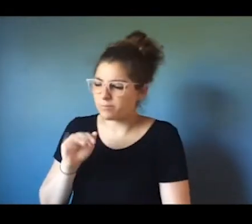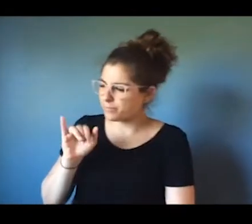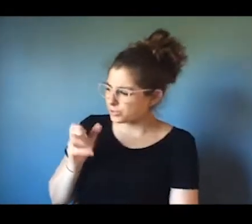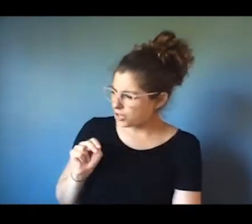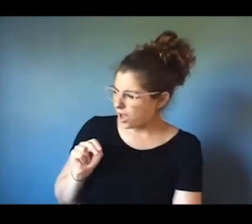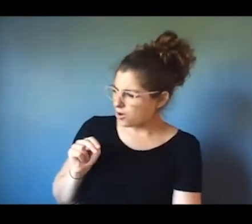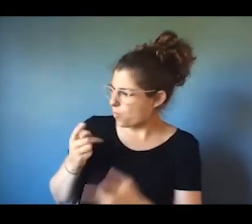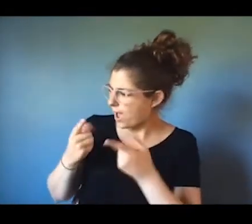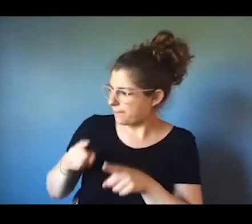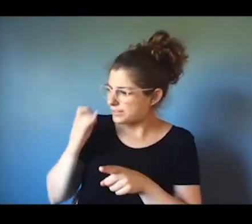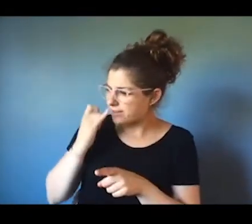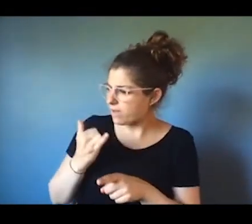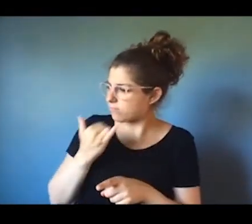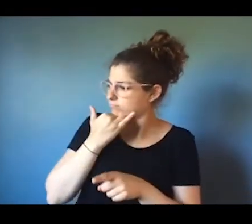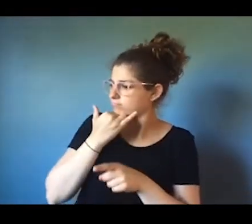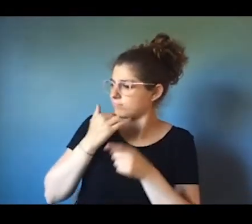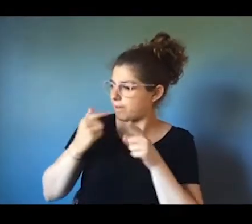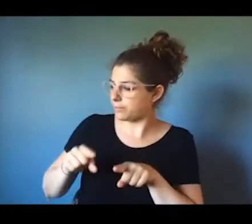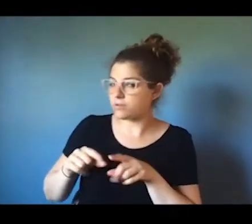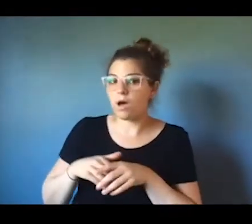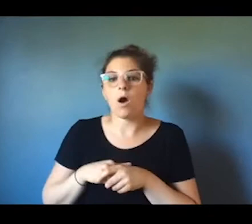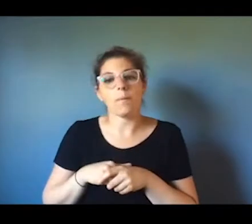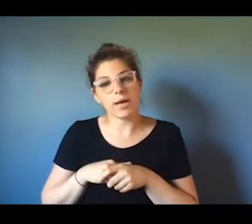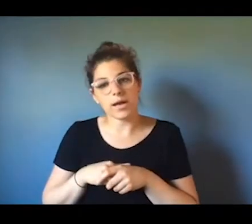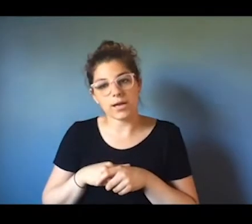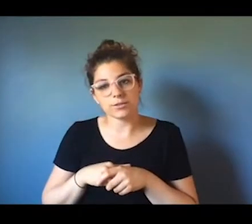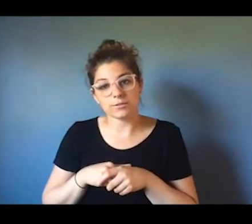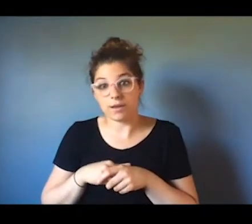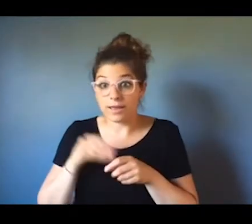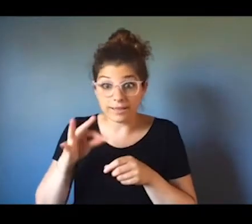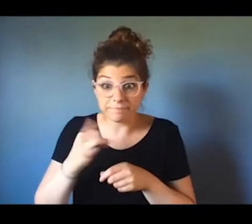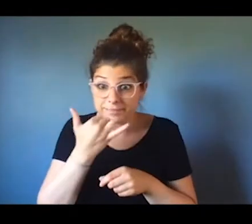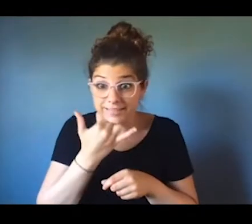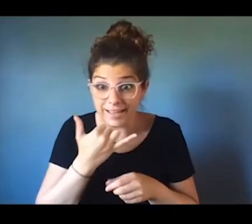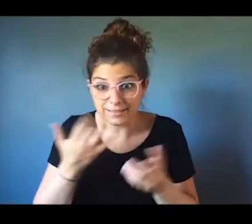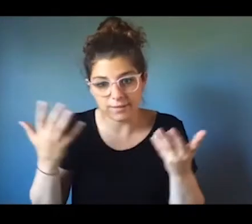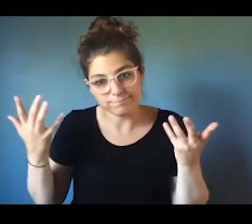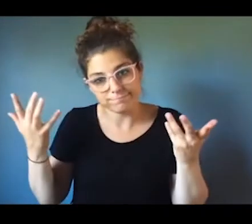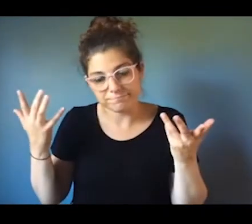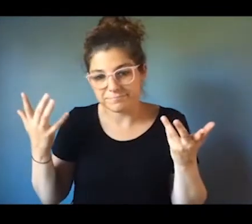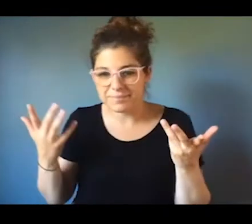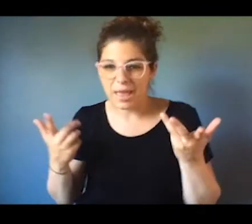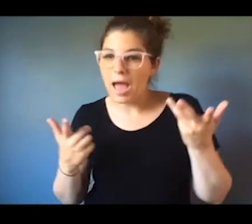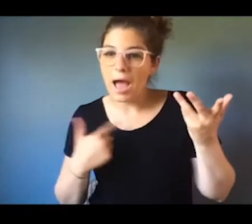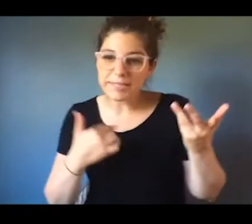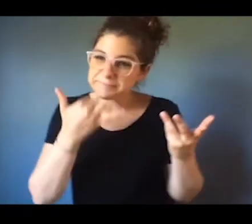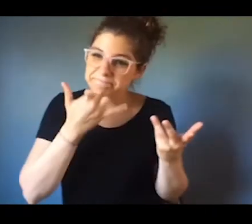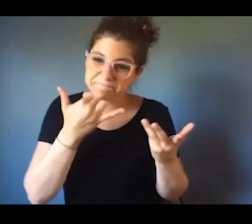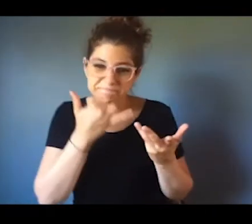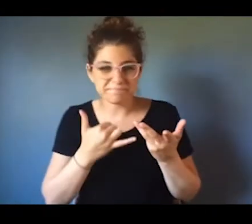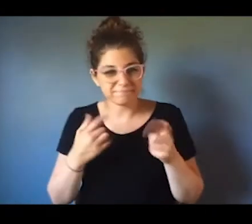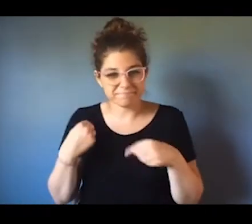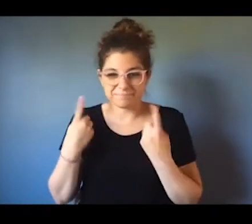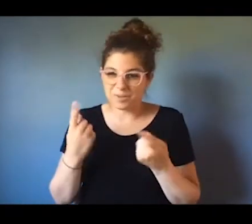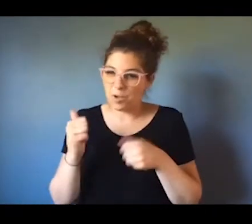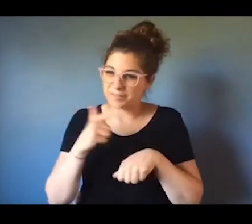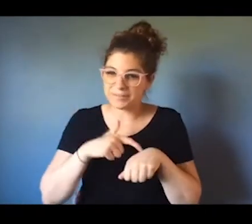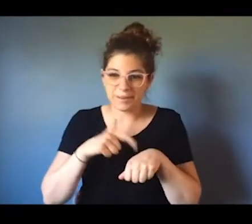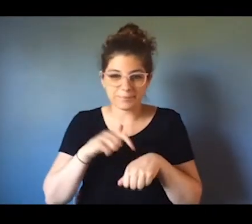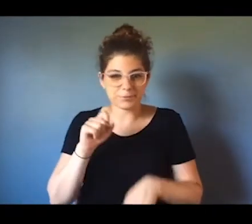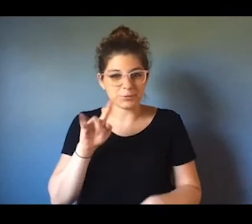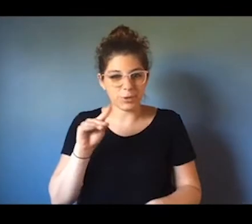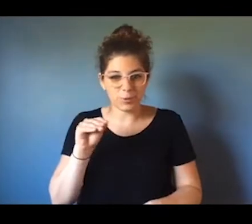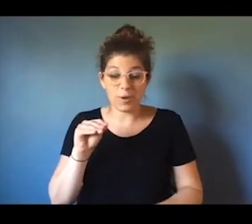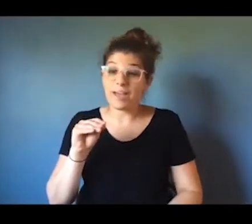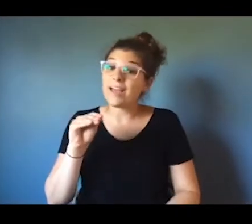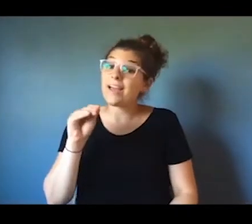the color. But John, what happens if you make a mistake? Oh my goodness, what if I make a mistake? I make mistakes all the time